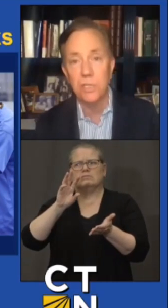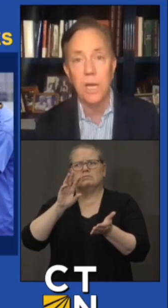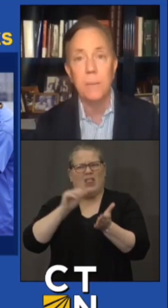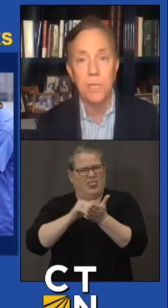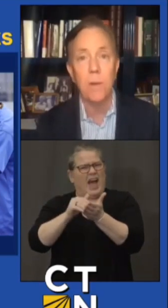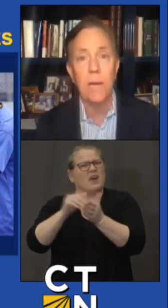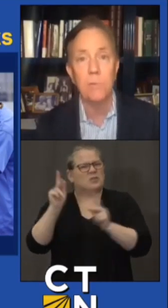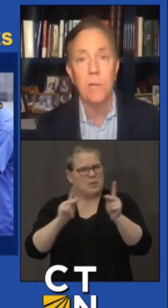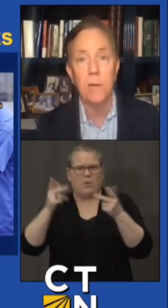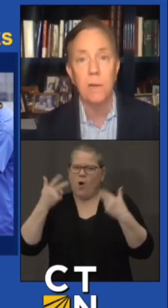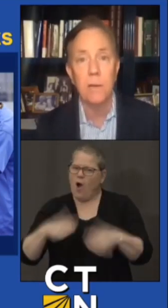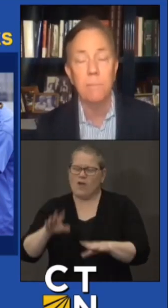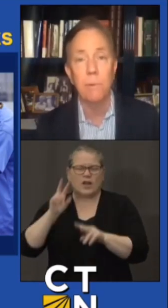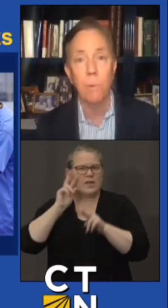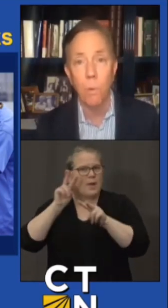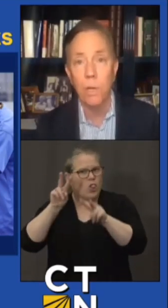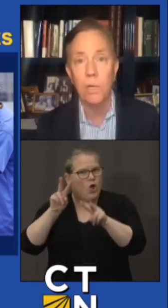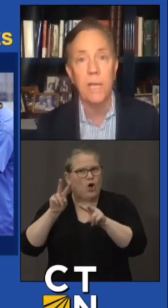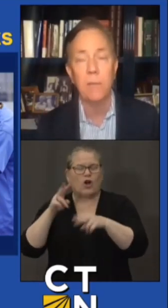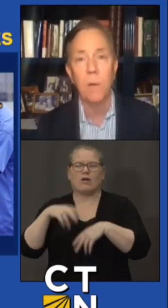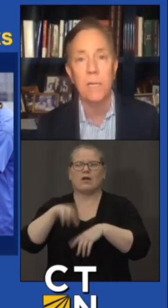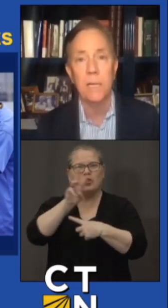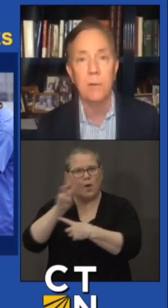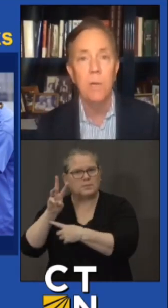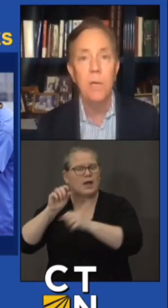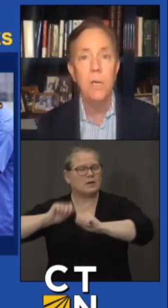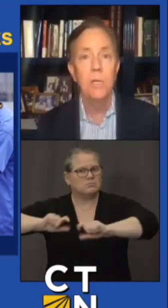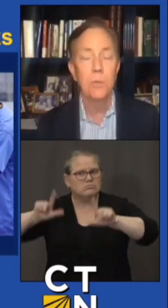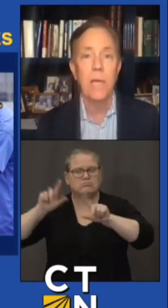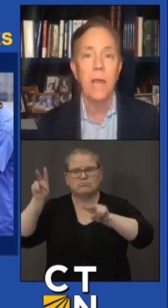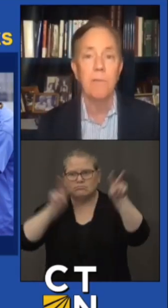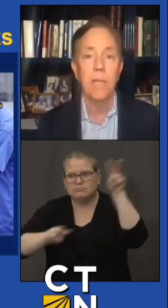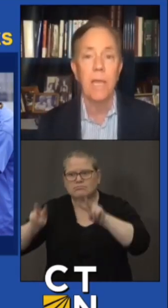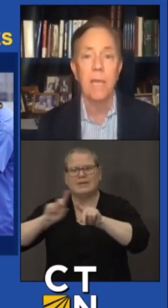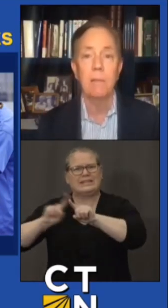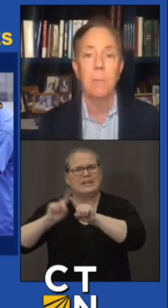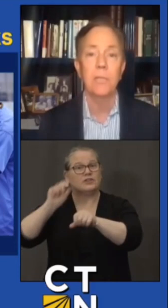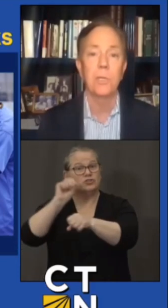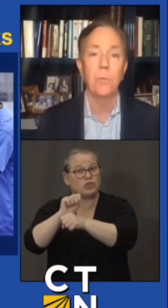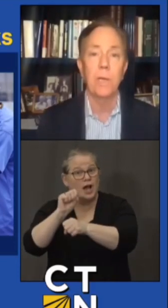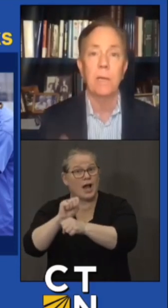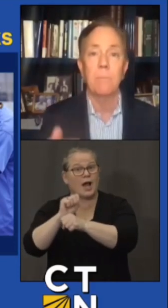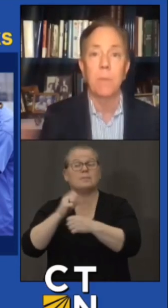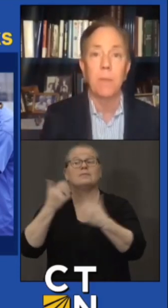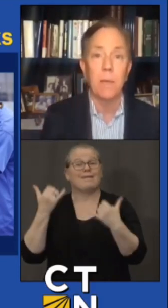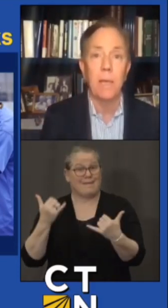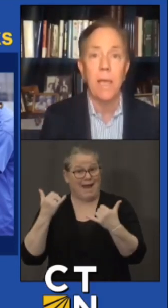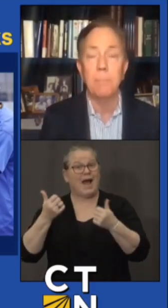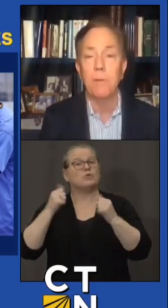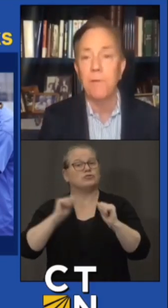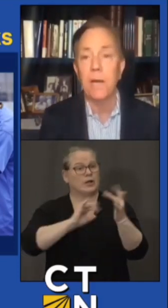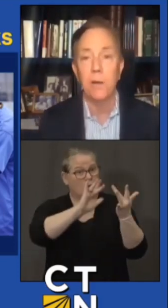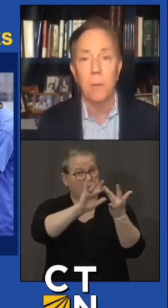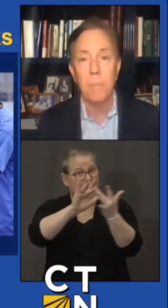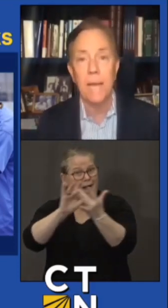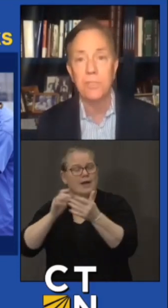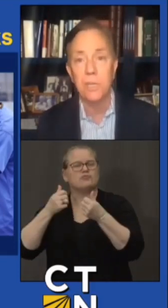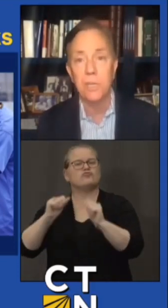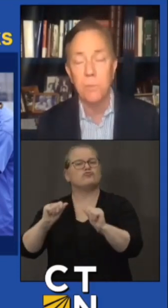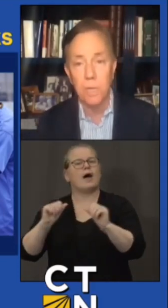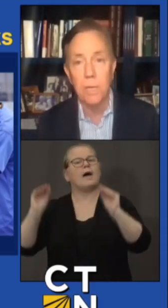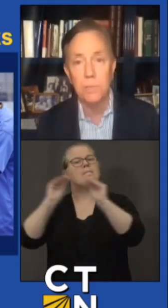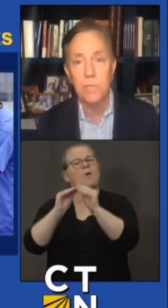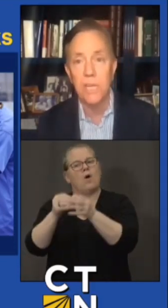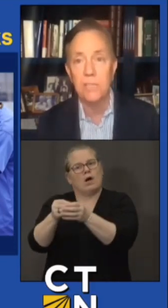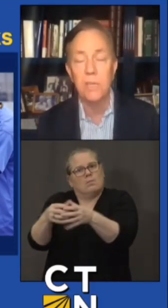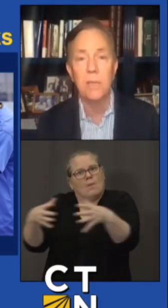to the jobs that are out there. And we're working on that right now, doing everything we can to make sure we can amplify our capacity